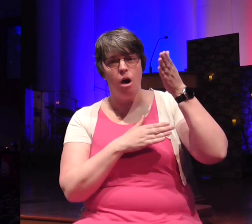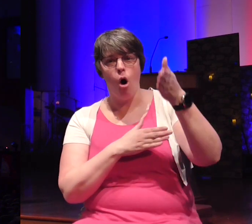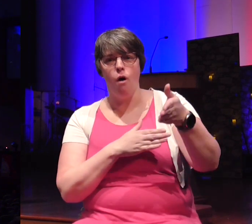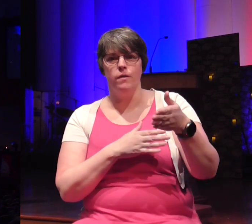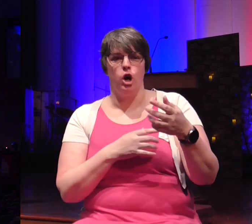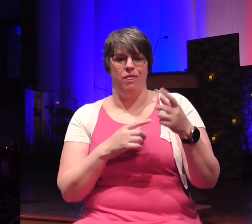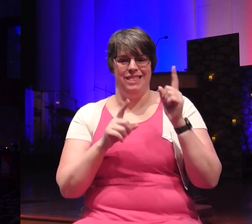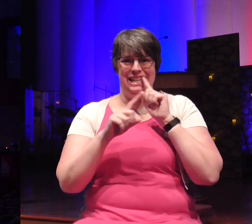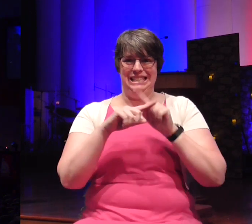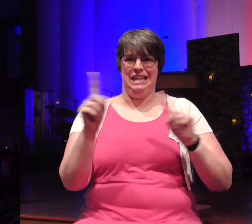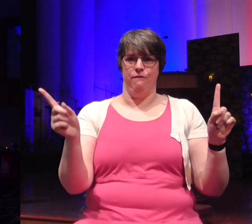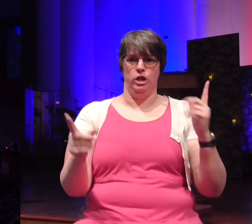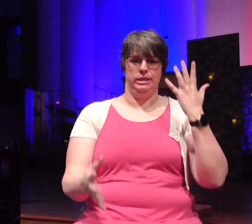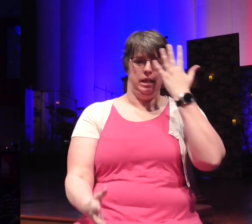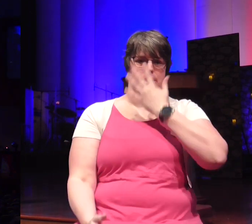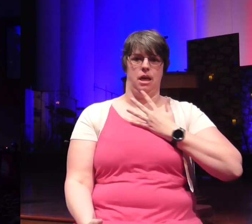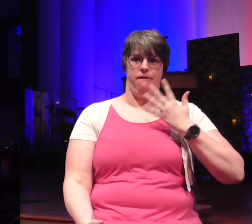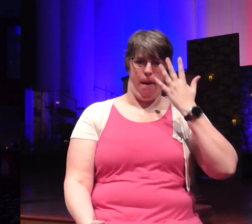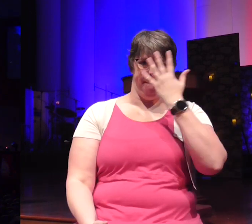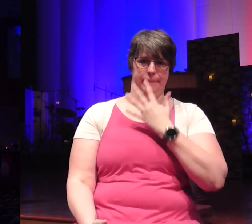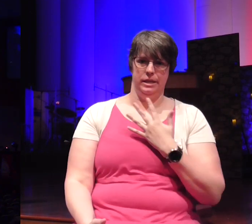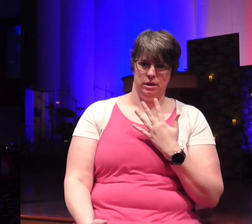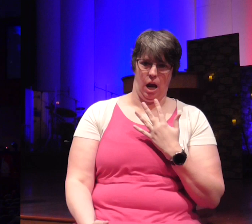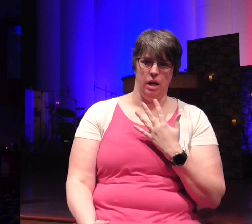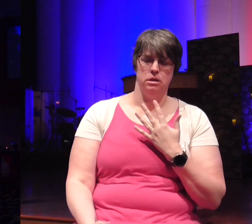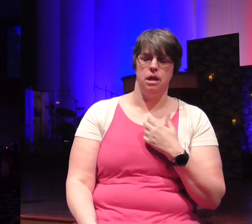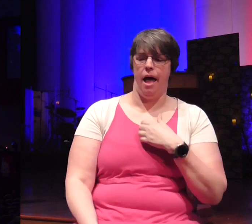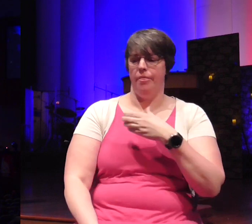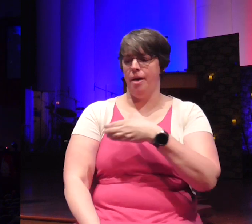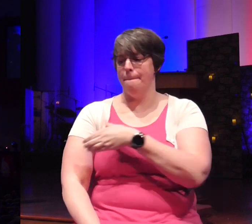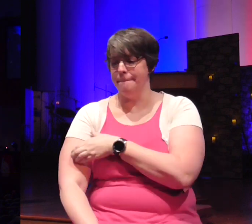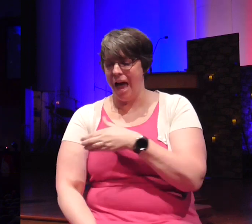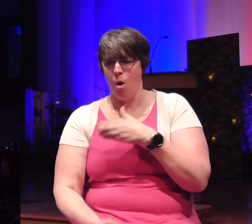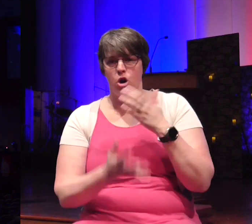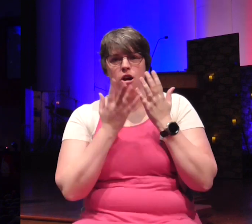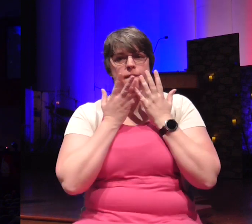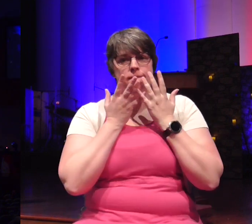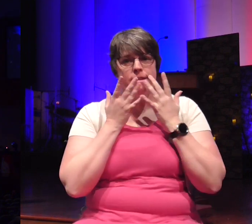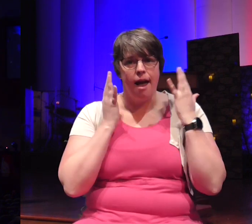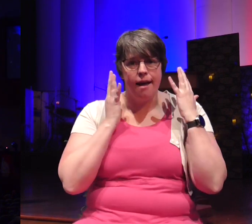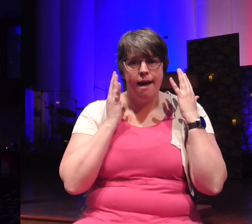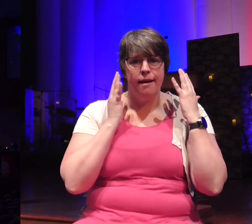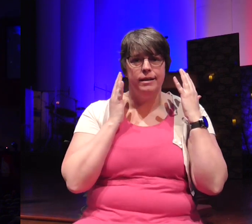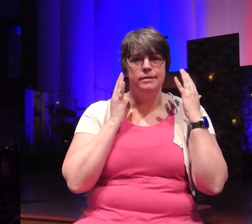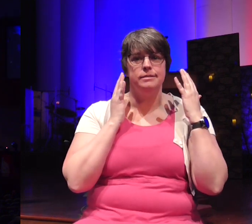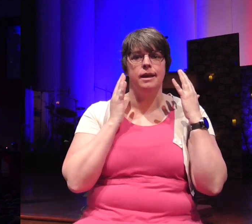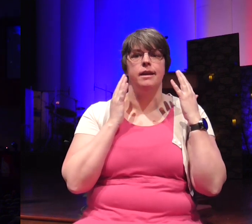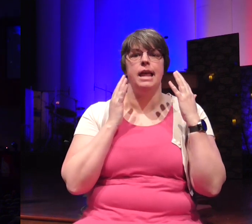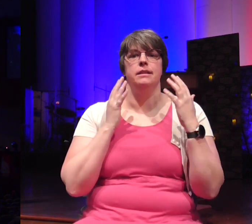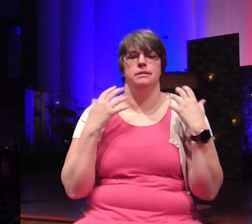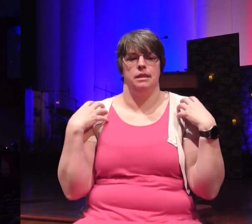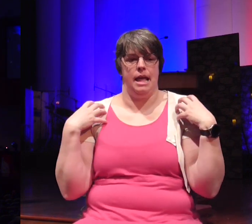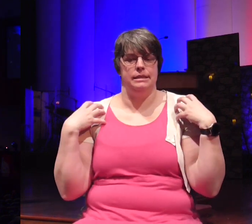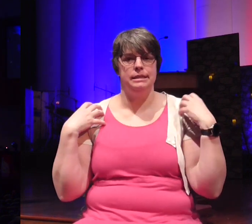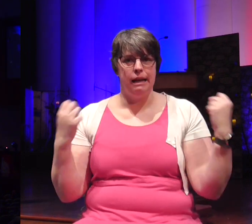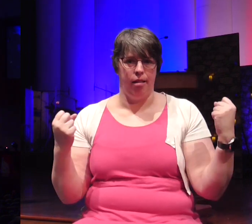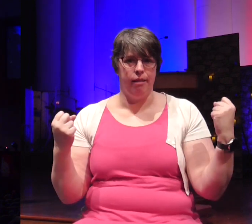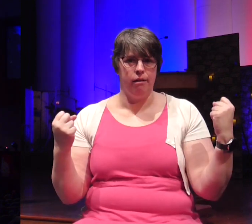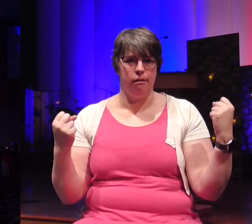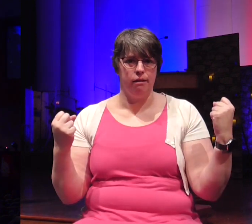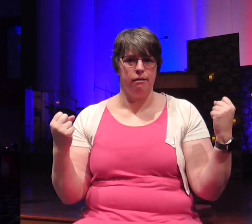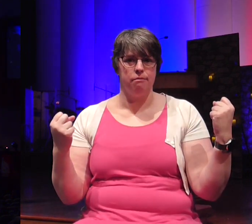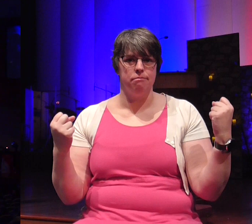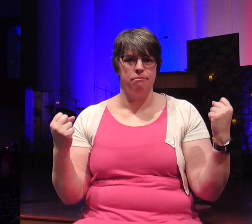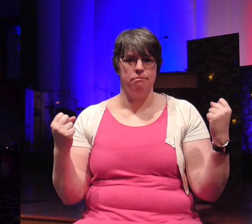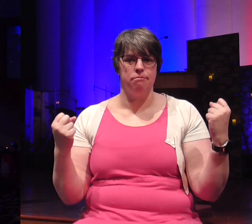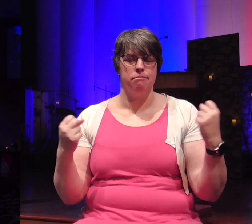the power of unconditional kindness to be healing in